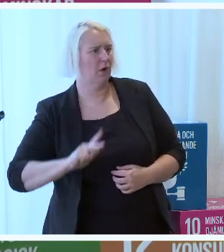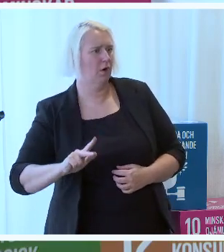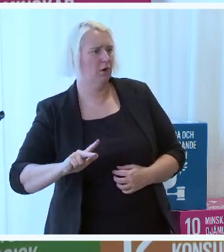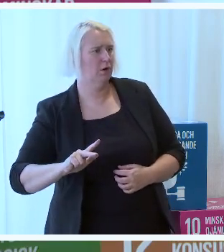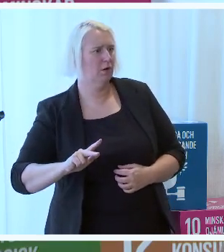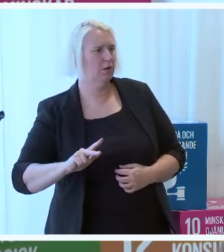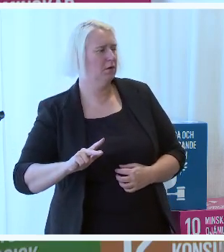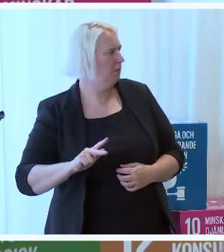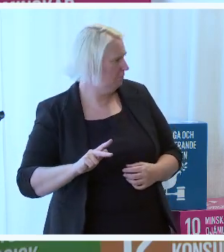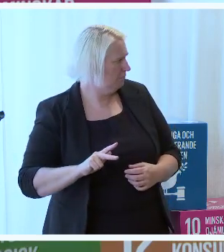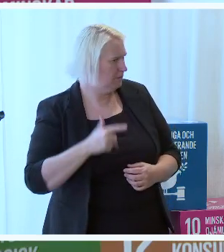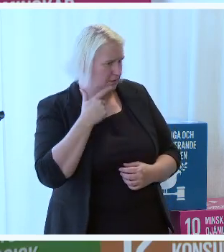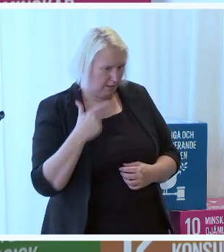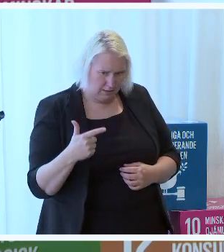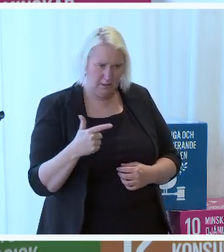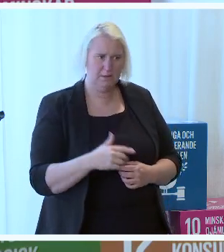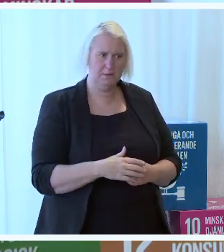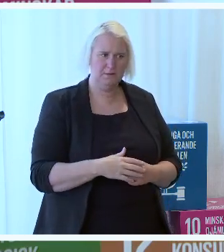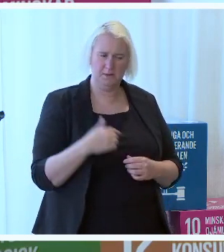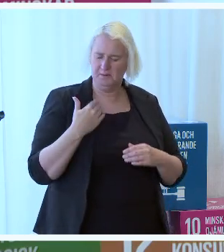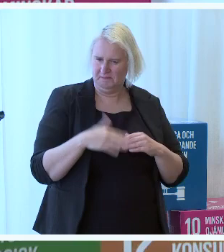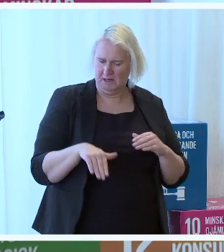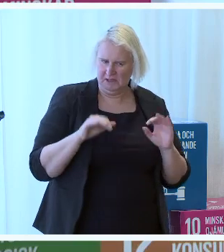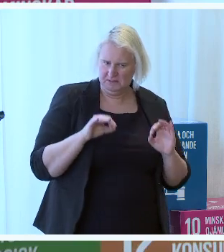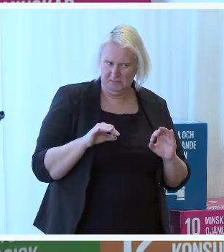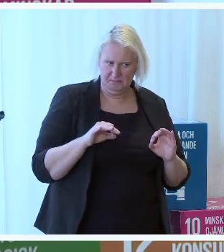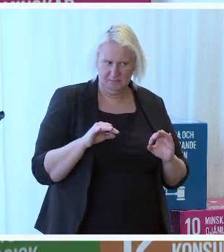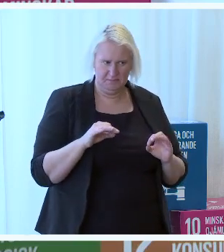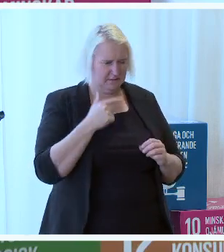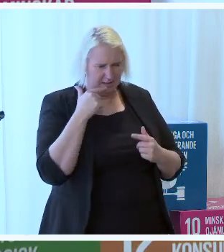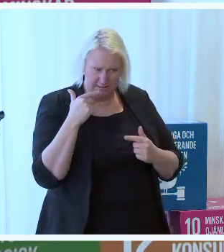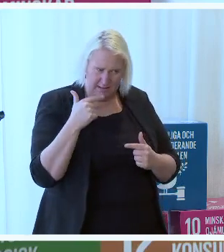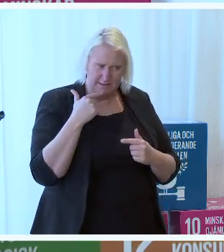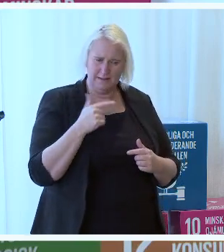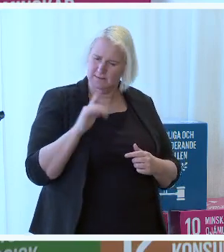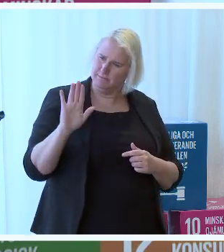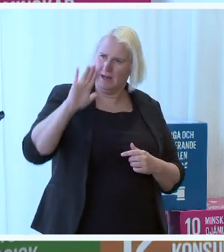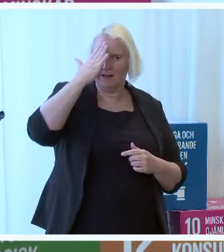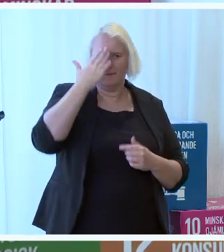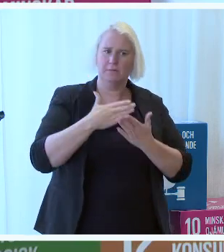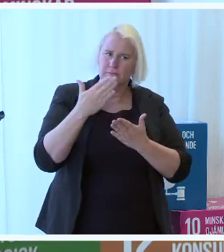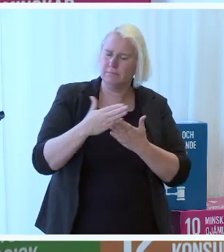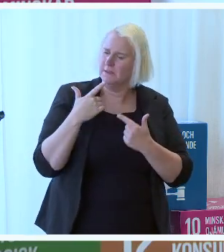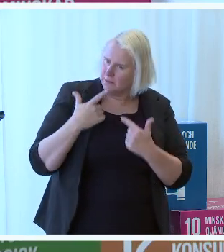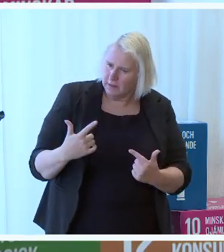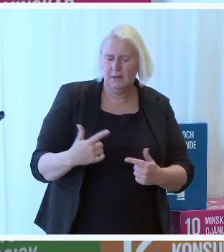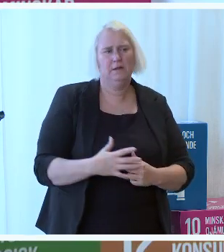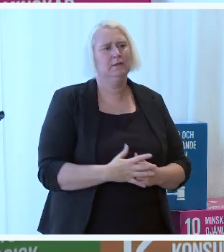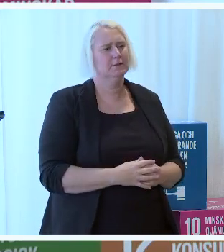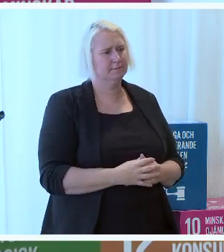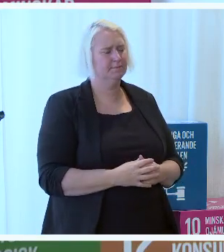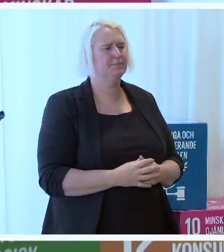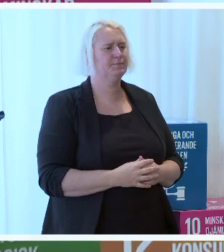think we should thank you for sharing your experiences. We're going to go forward this talk. I would like to ask